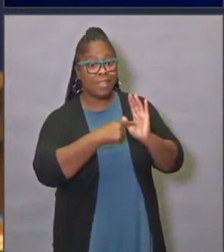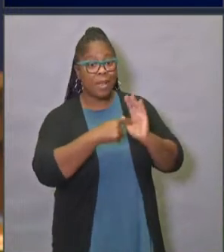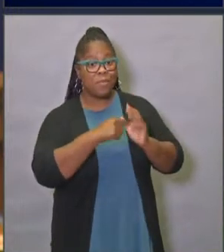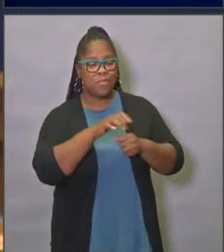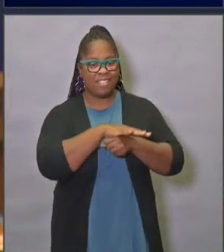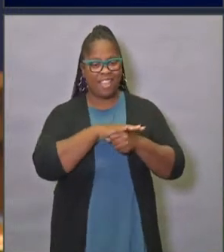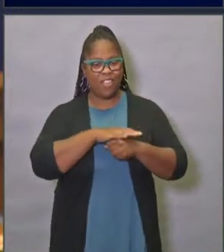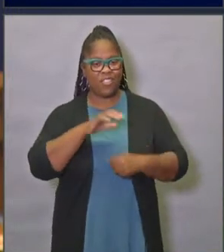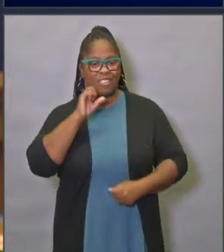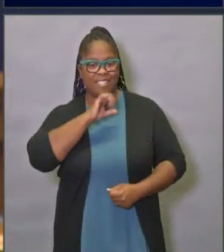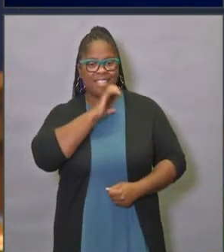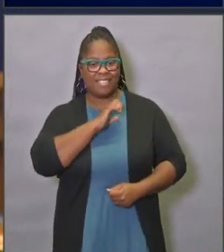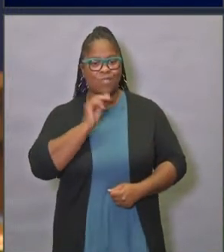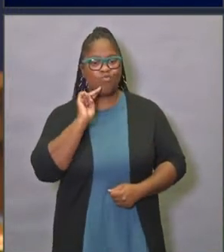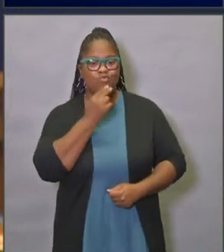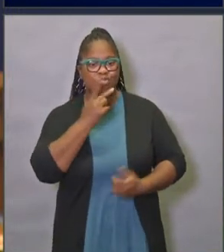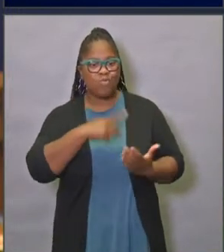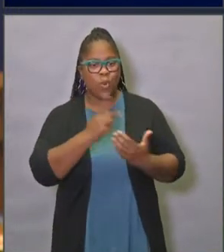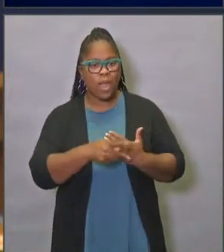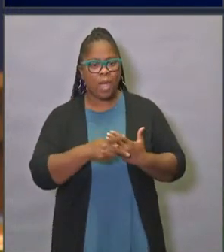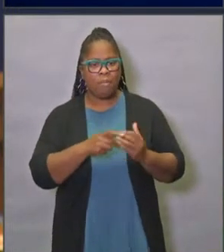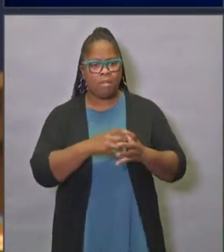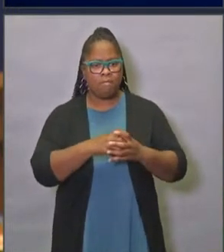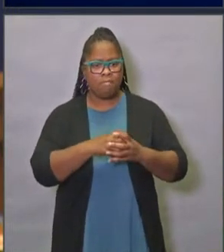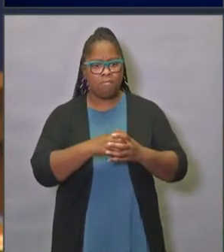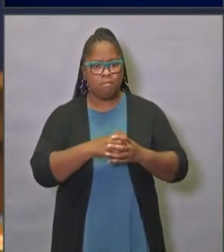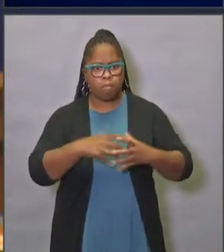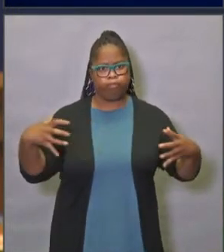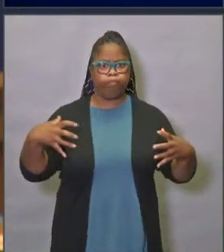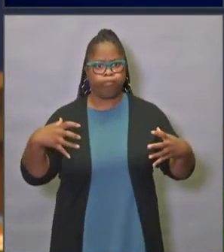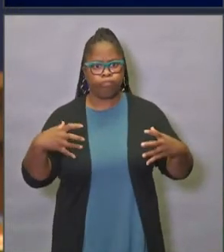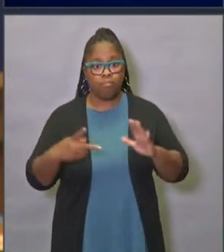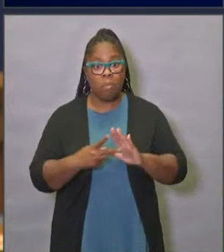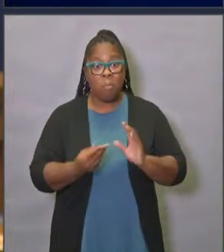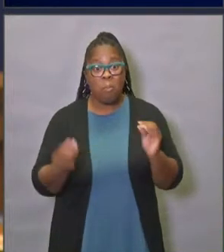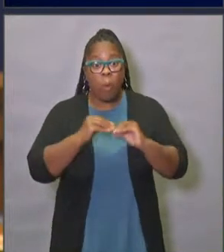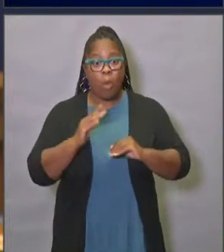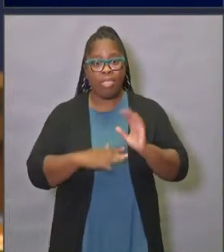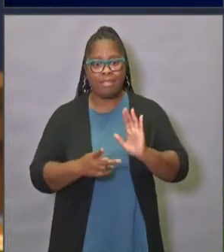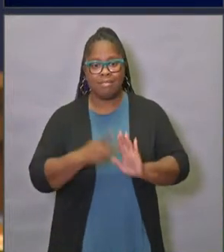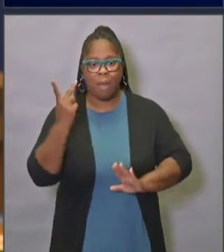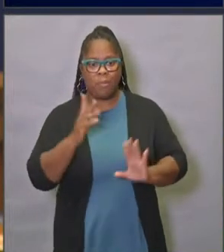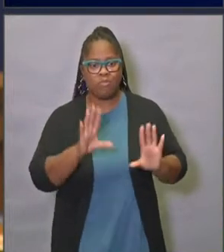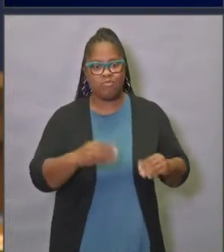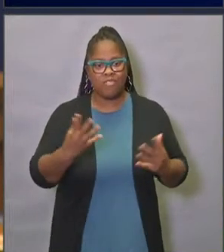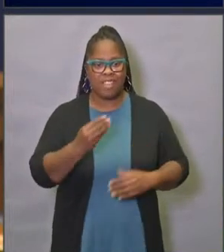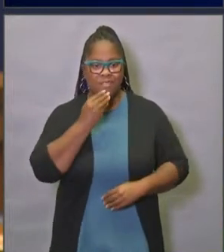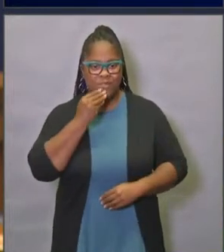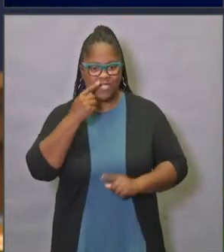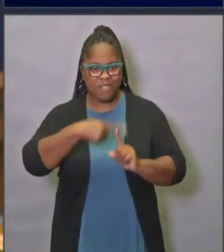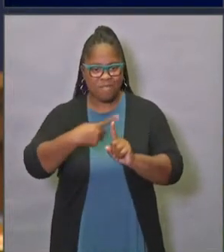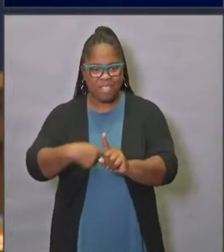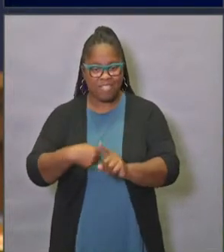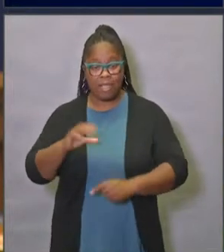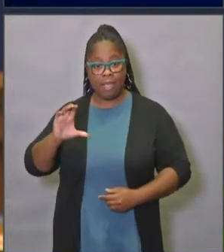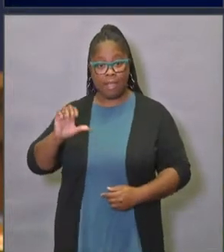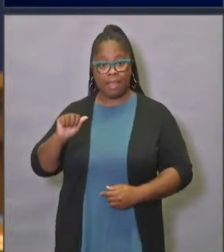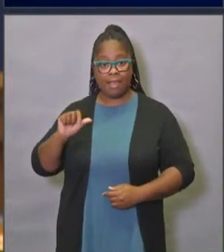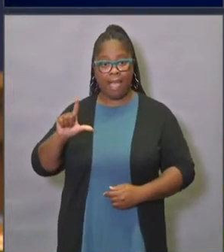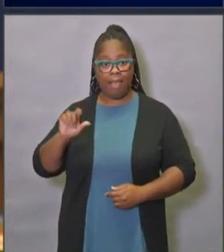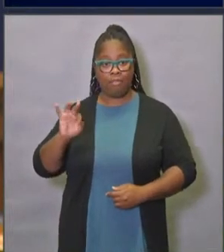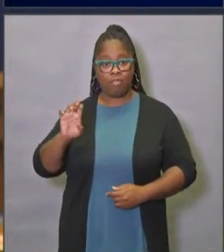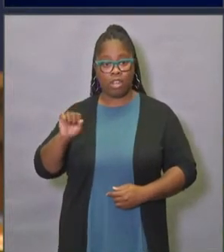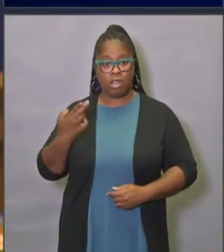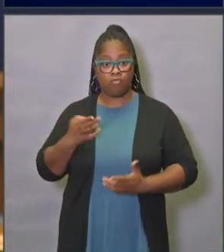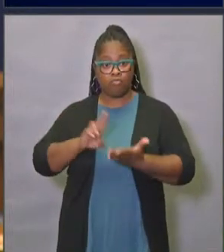county's Elder Nutrition Program has more than doubled the number of meals it provides per month. CalFresh enrollment has also